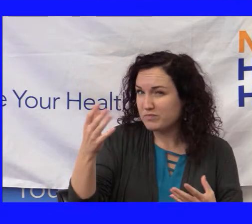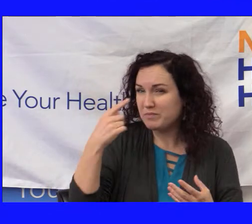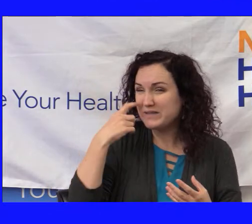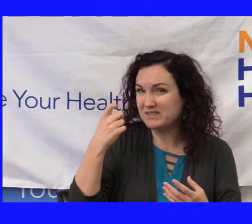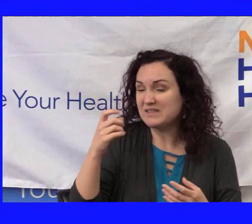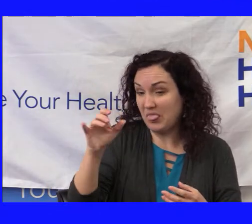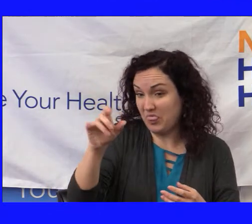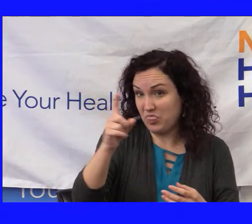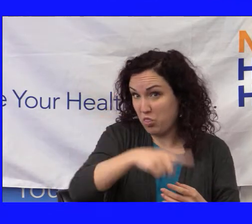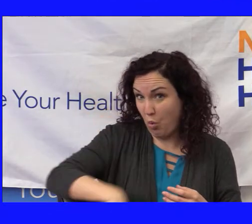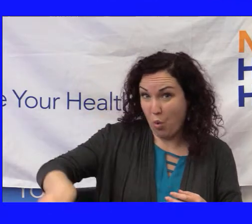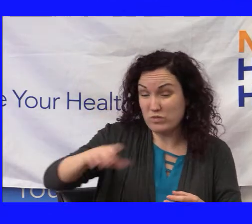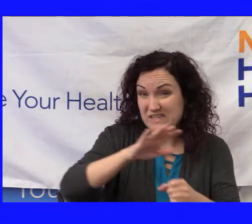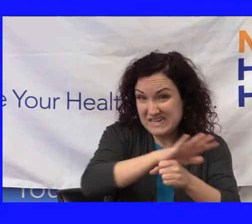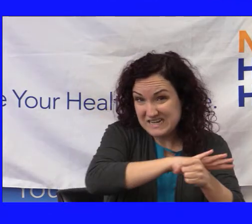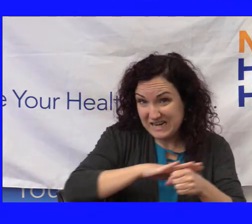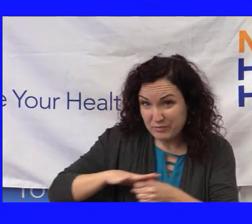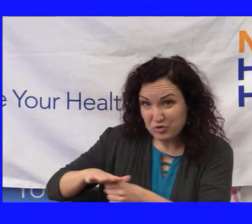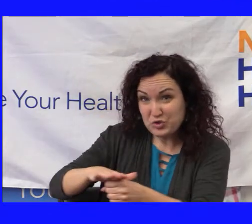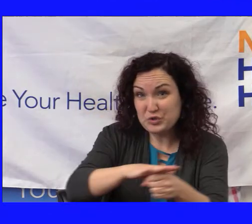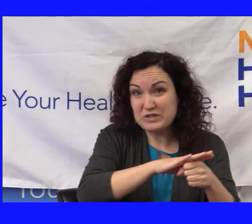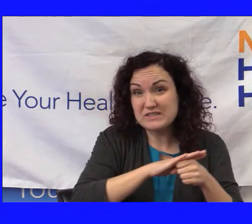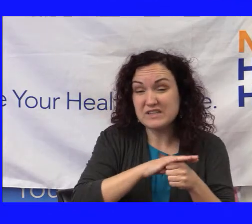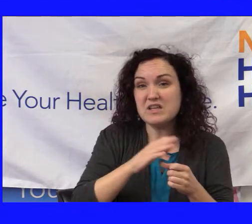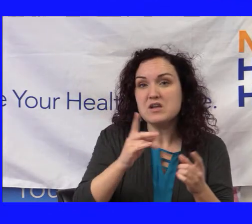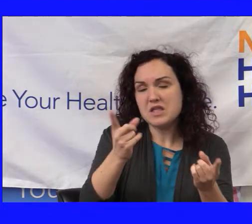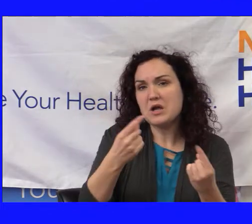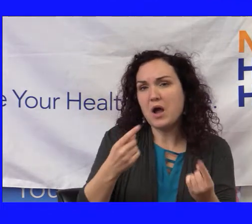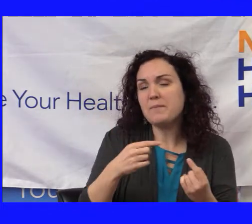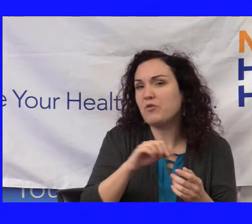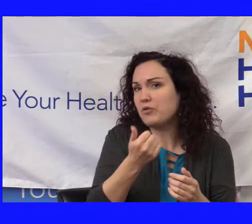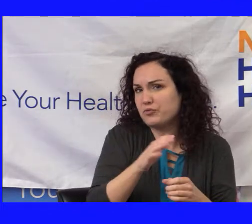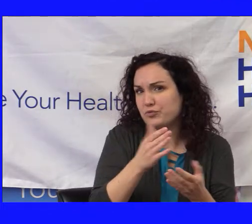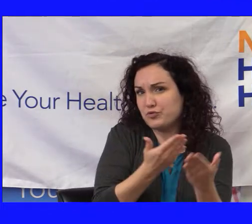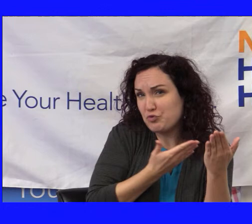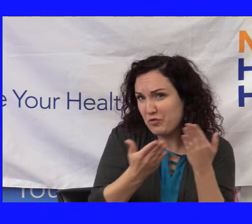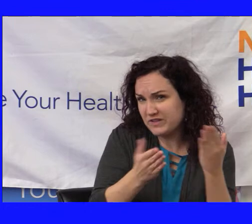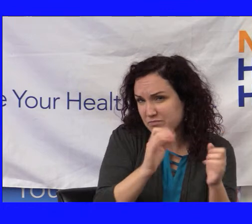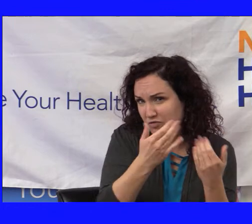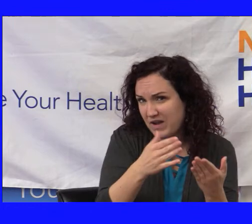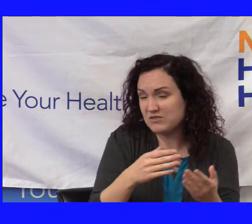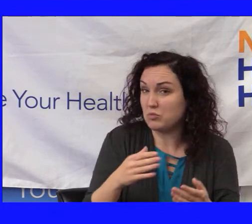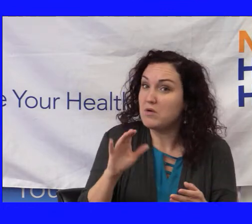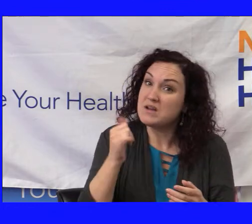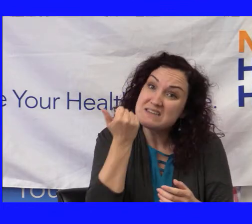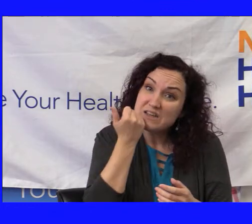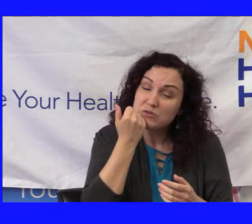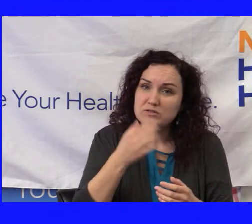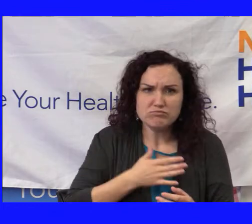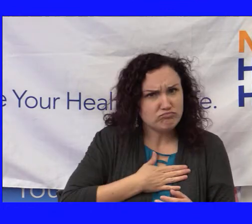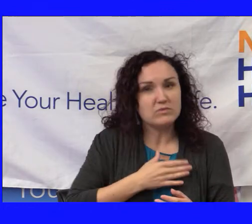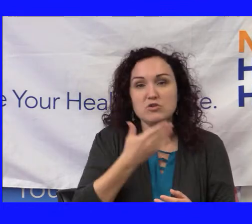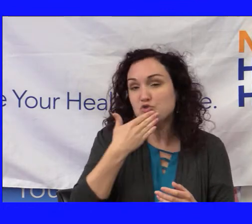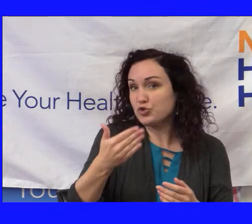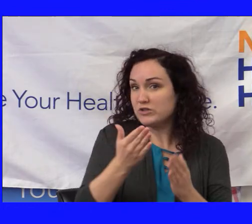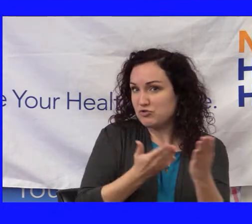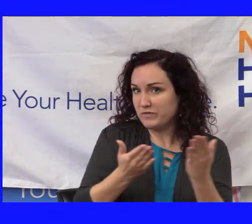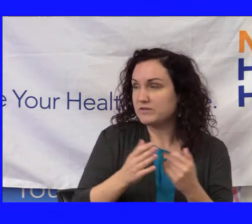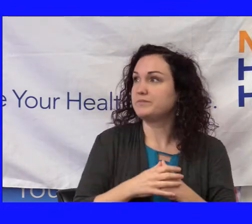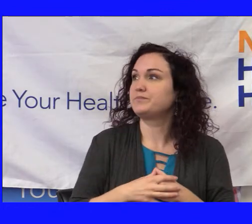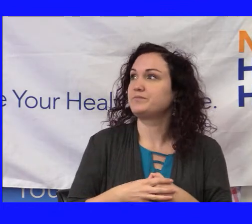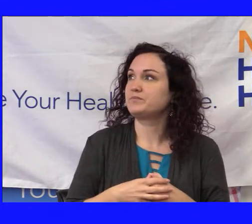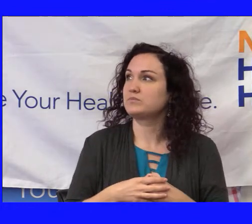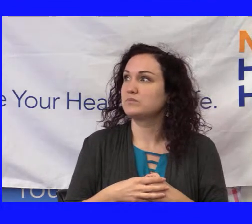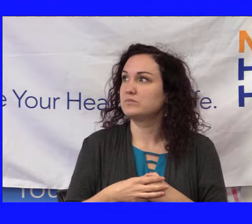and people come there for other services? So it's a really good point of service if you want to think about it. Right. So